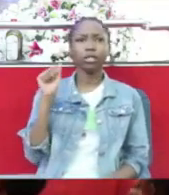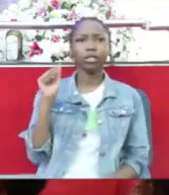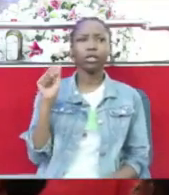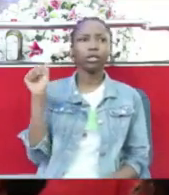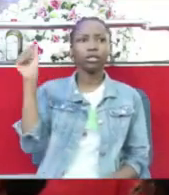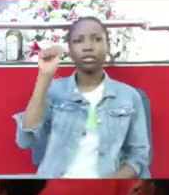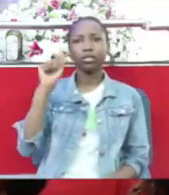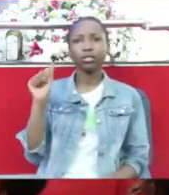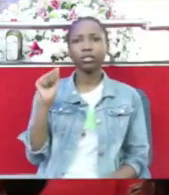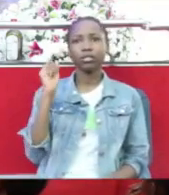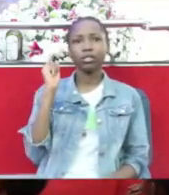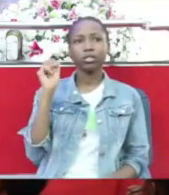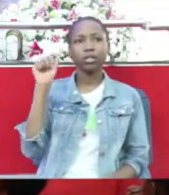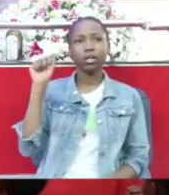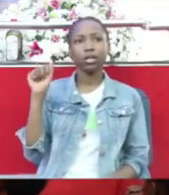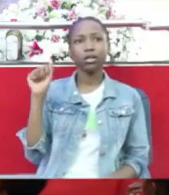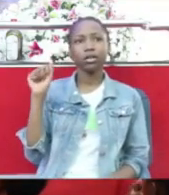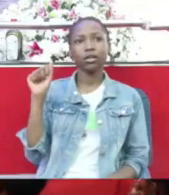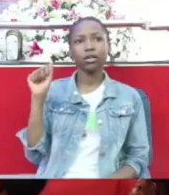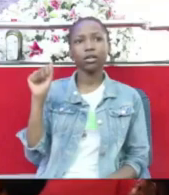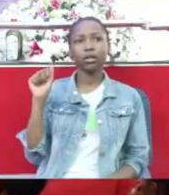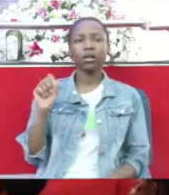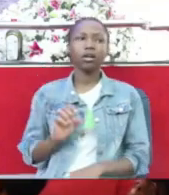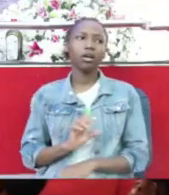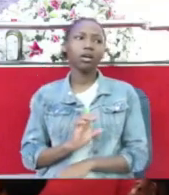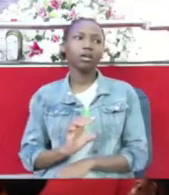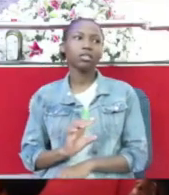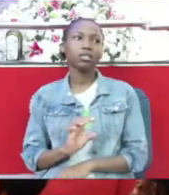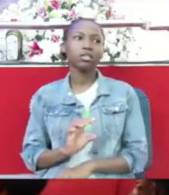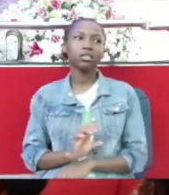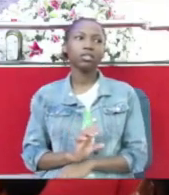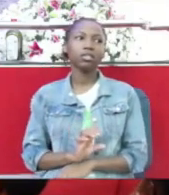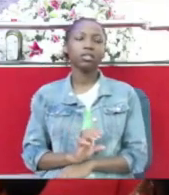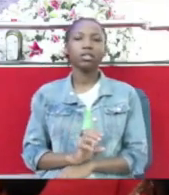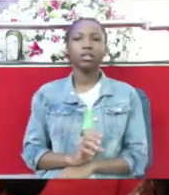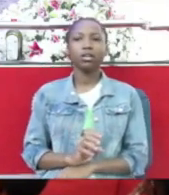Hinduism, countries like China, India,